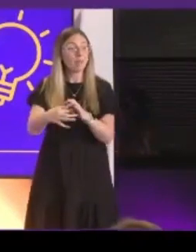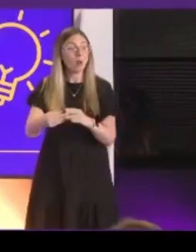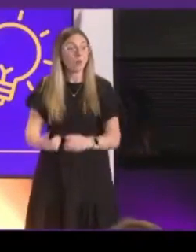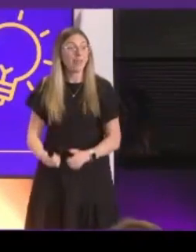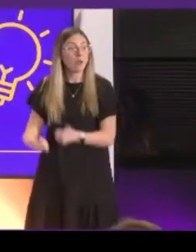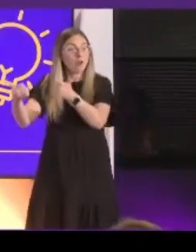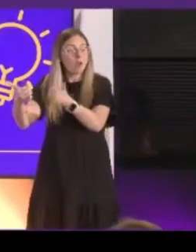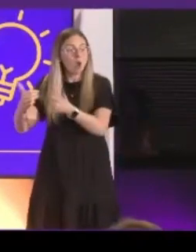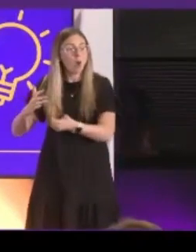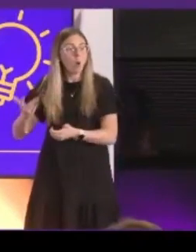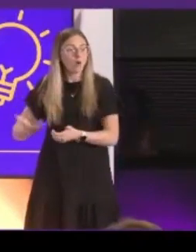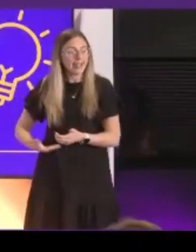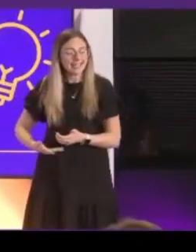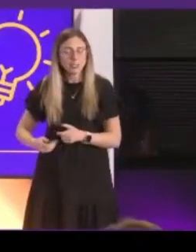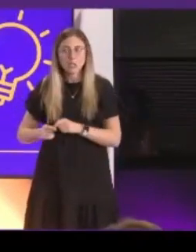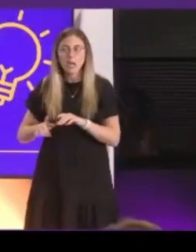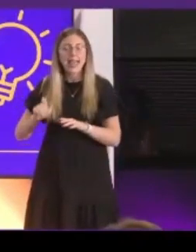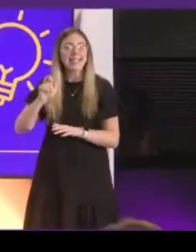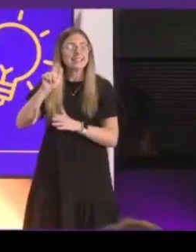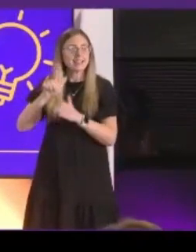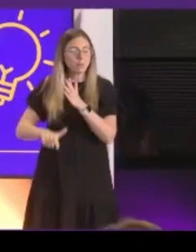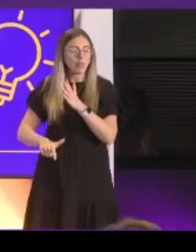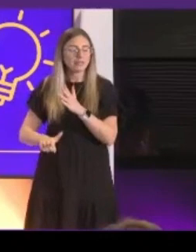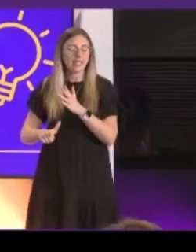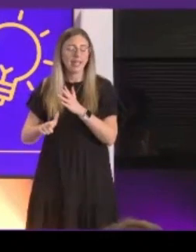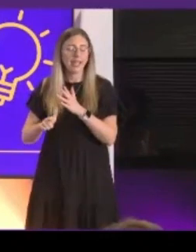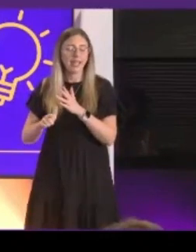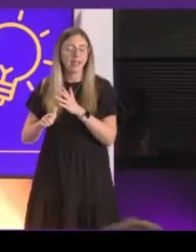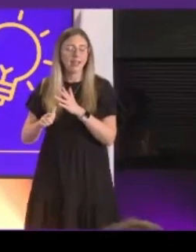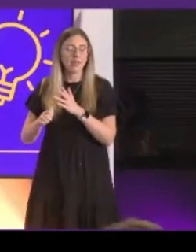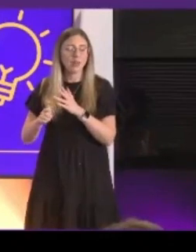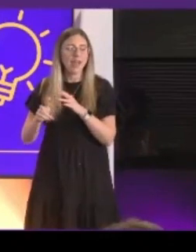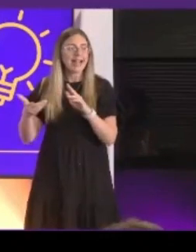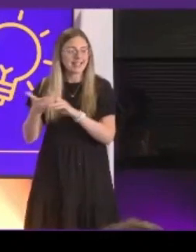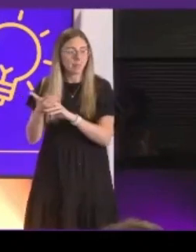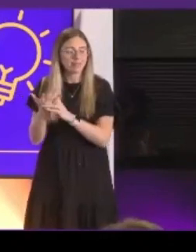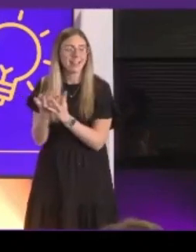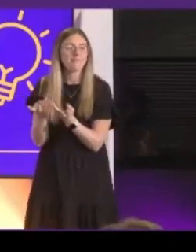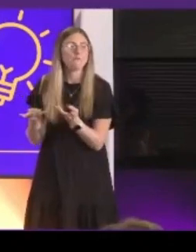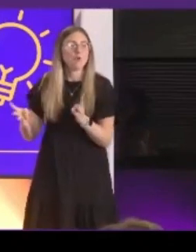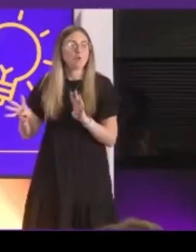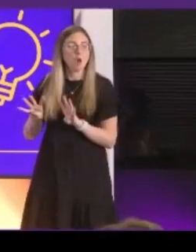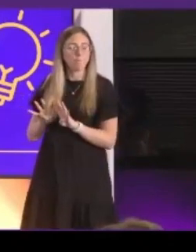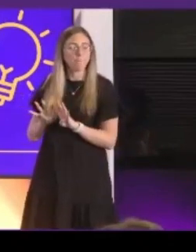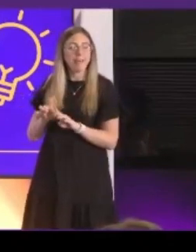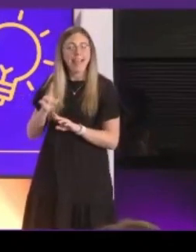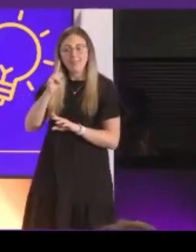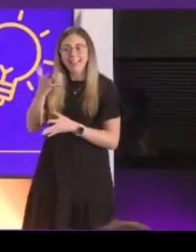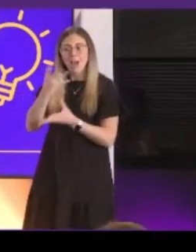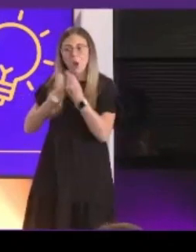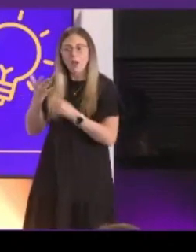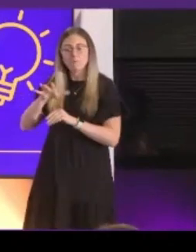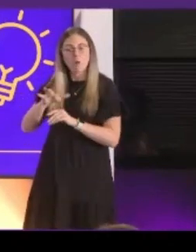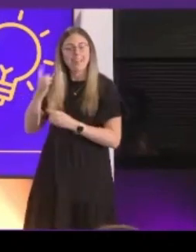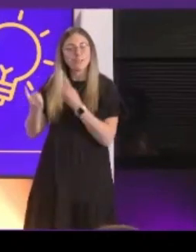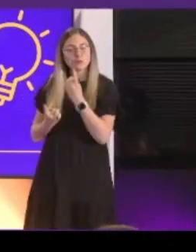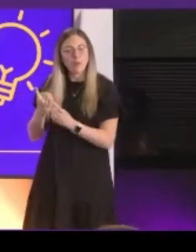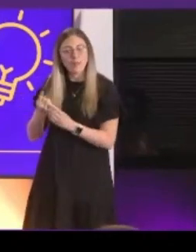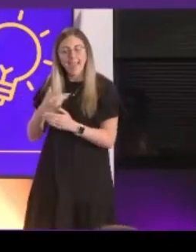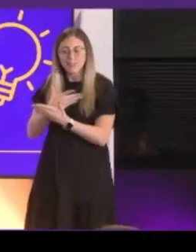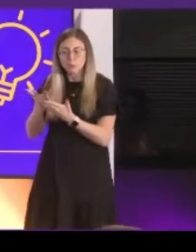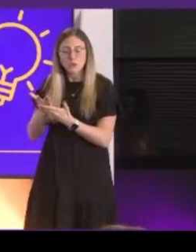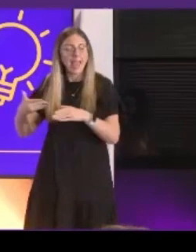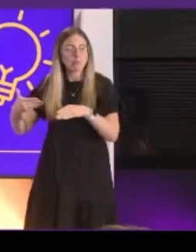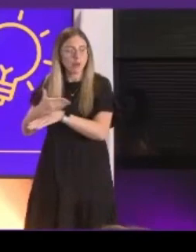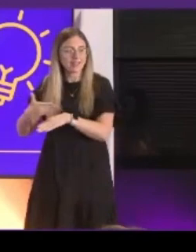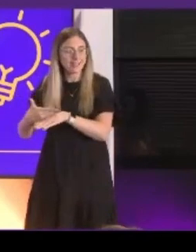So organisations like Business Disability Forum, who make it easier for business to learn from each other and share best practice. So that would